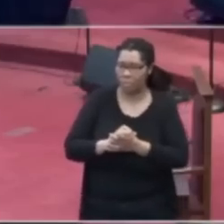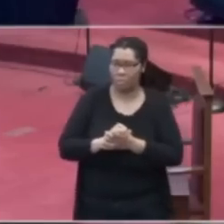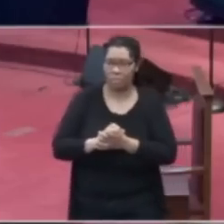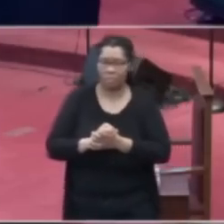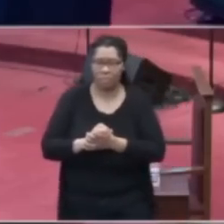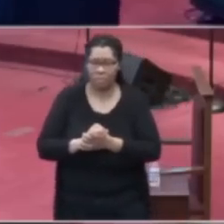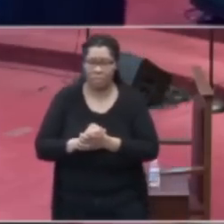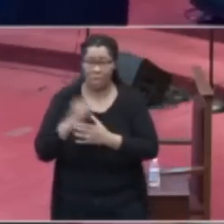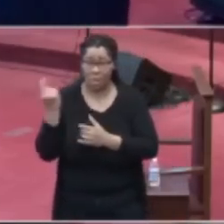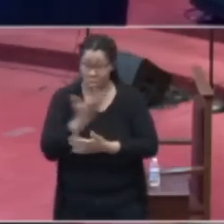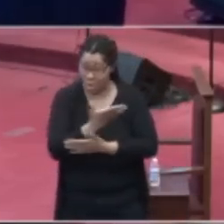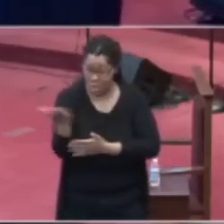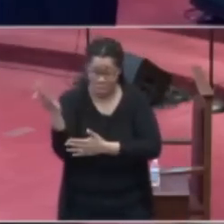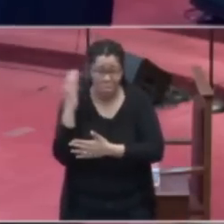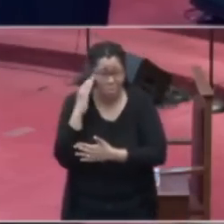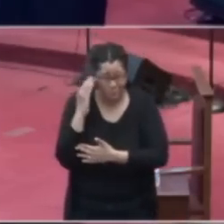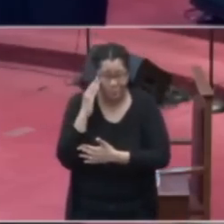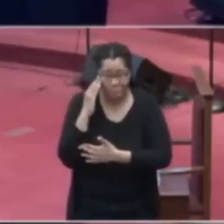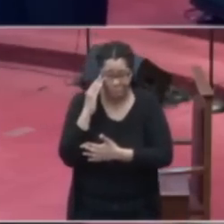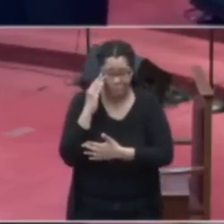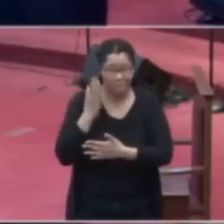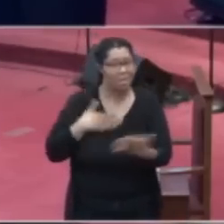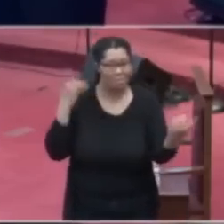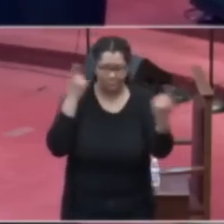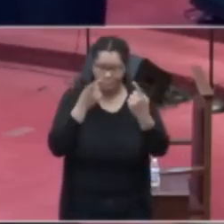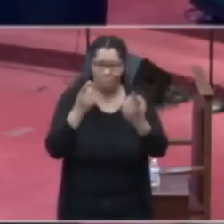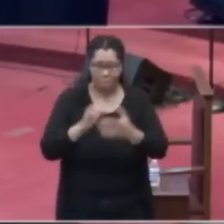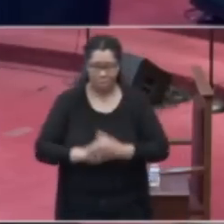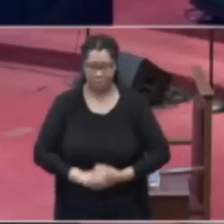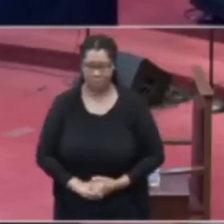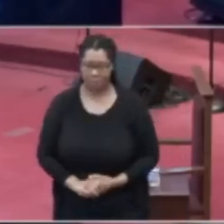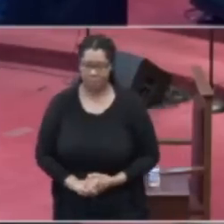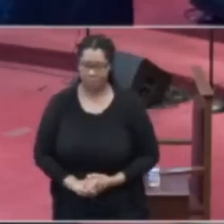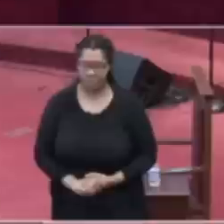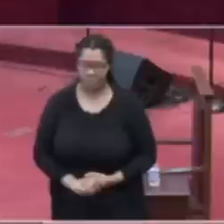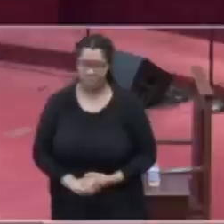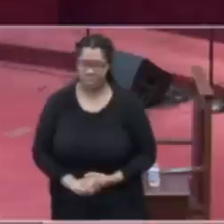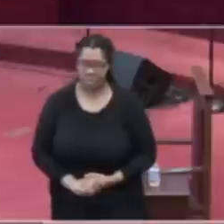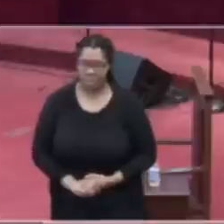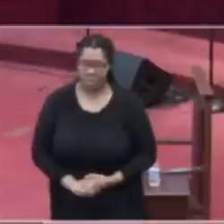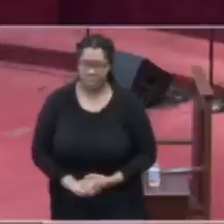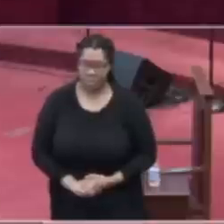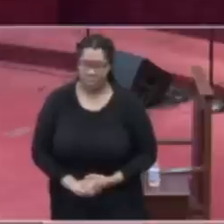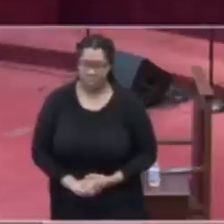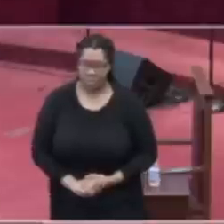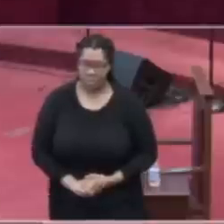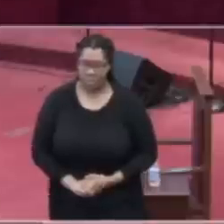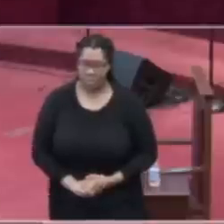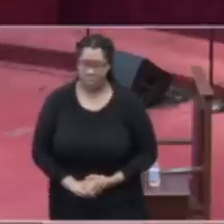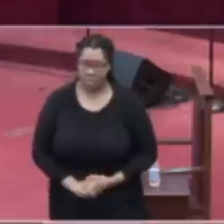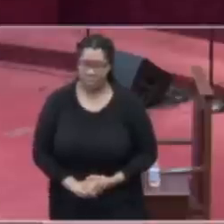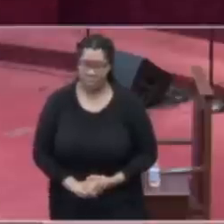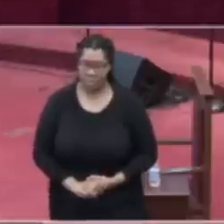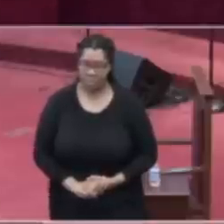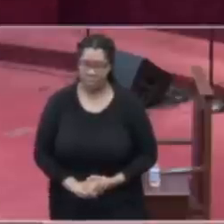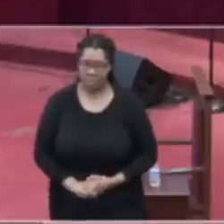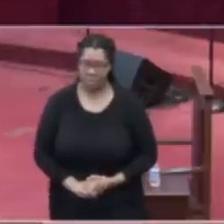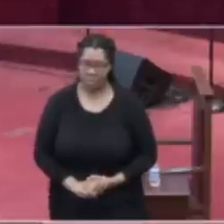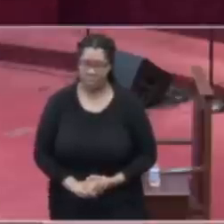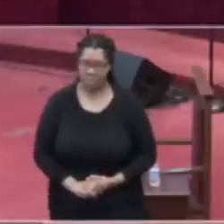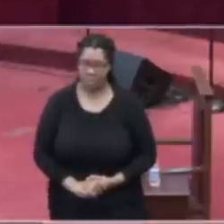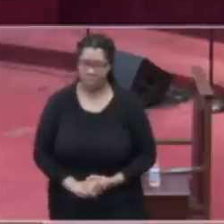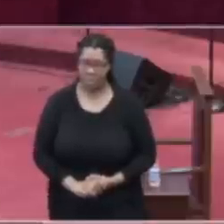Only you know. That's the point I'm trying to make. Only you know the